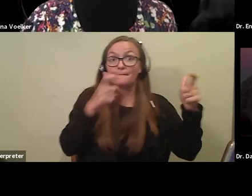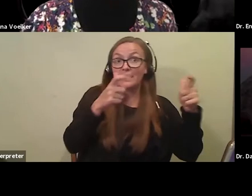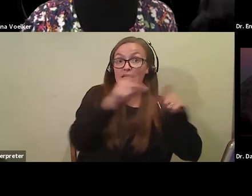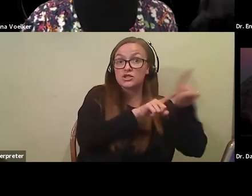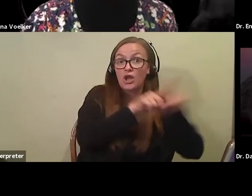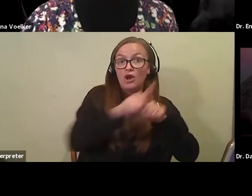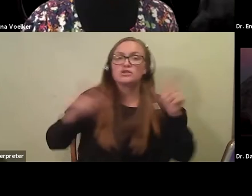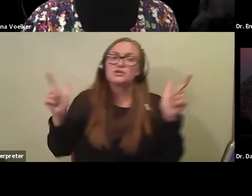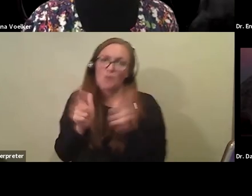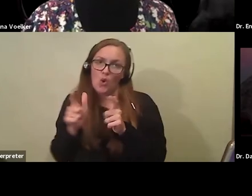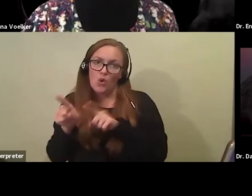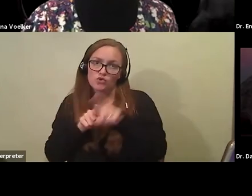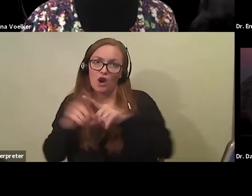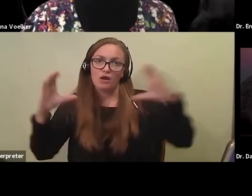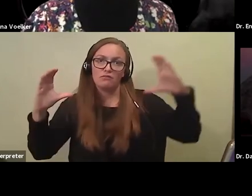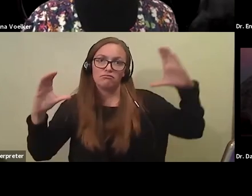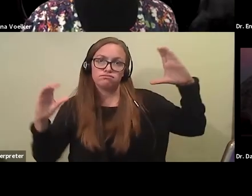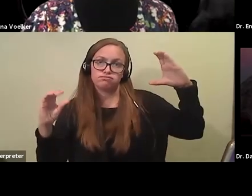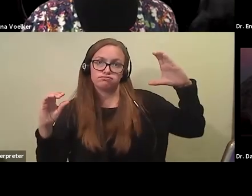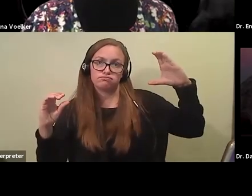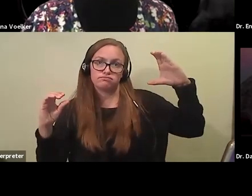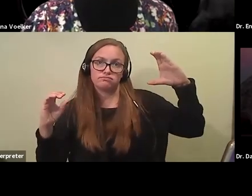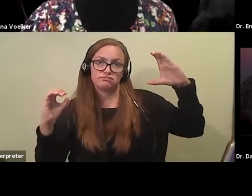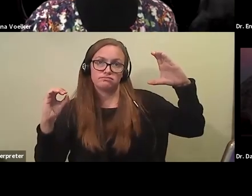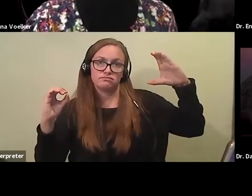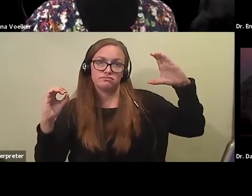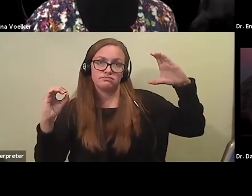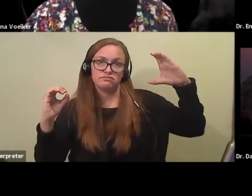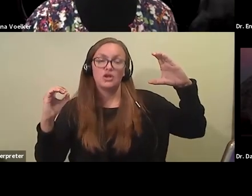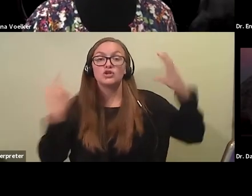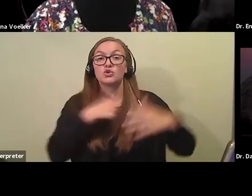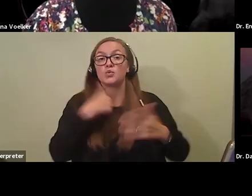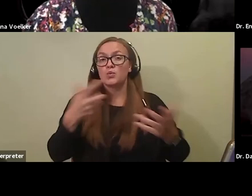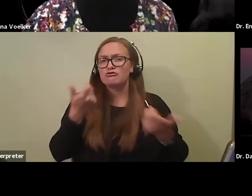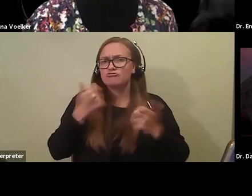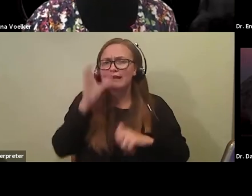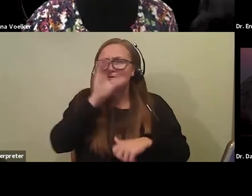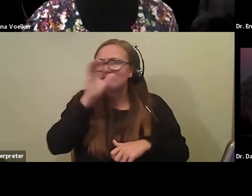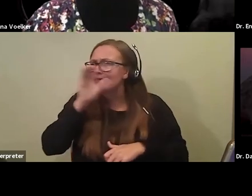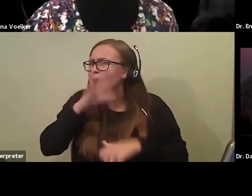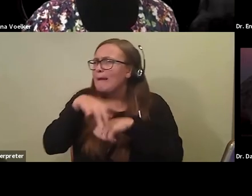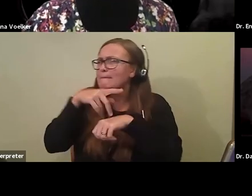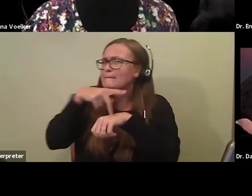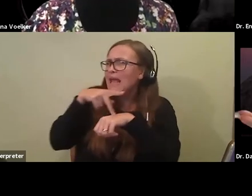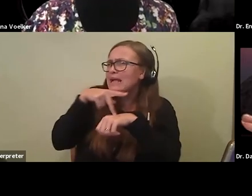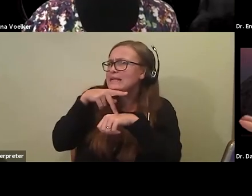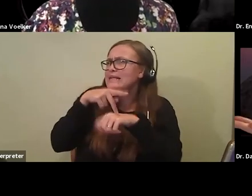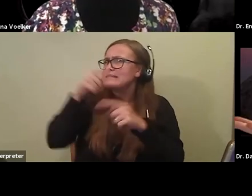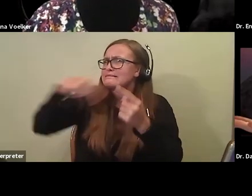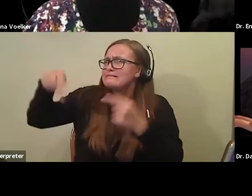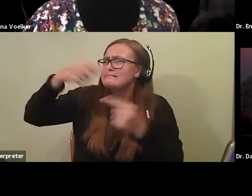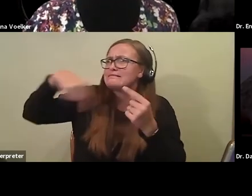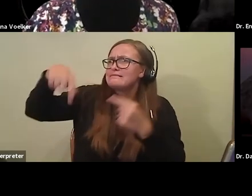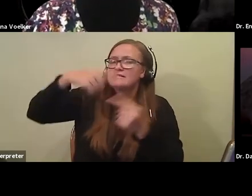star. And so what we're trying to do is we're trying to find planets around these two stars. Now you think, okay, well, if binaries are